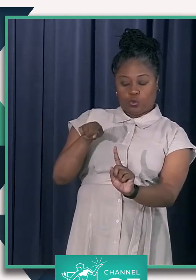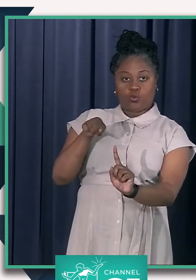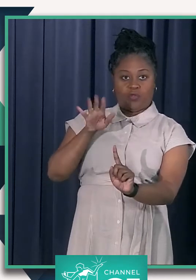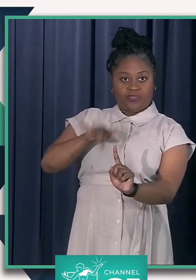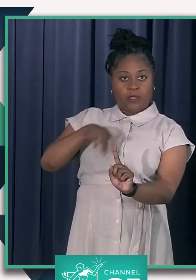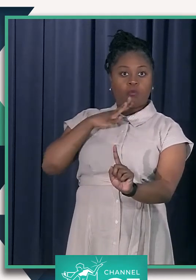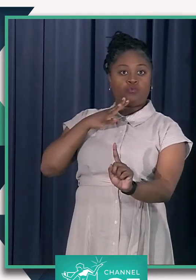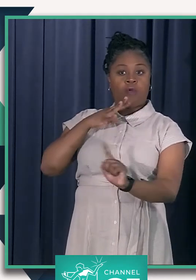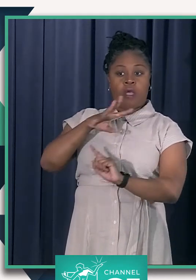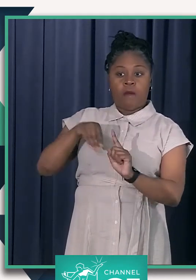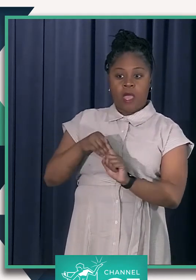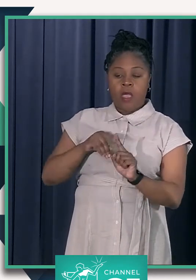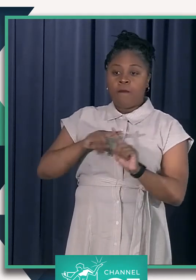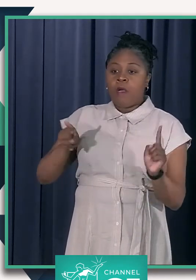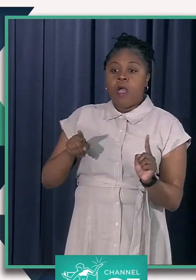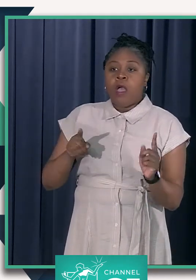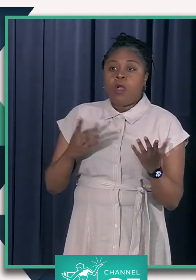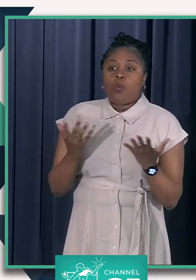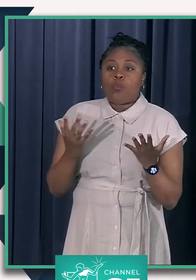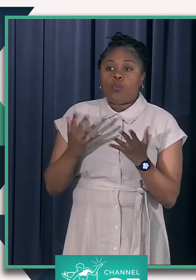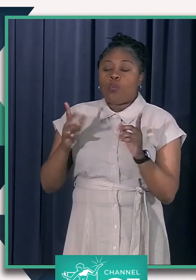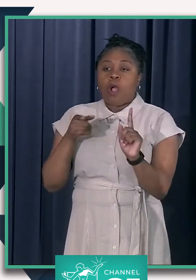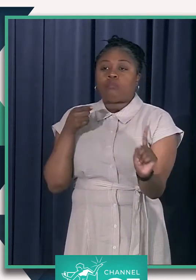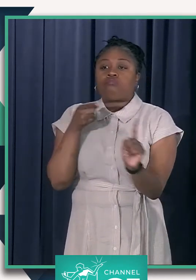but the ultimate